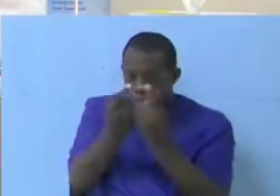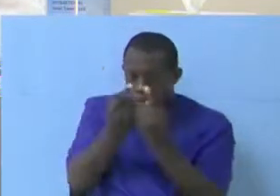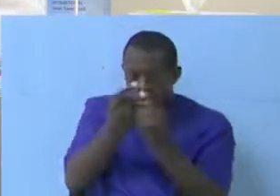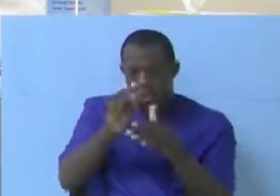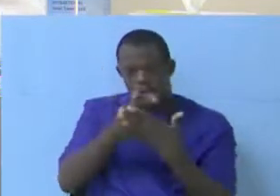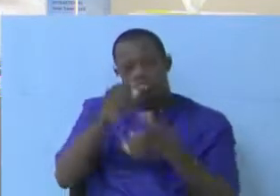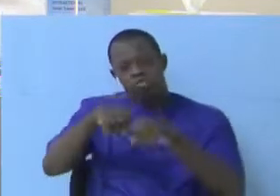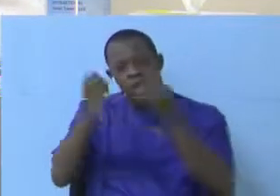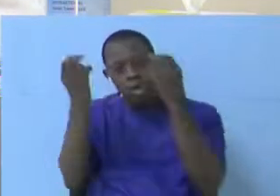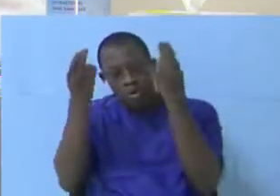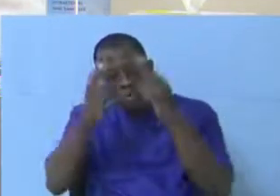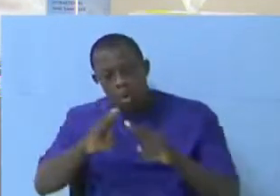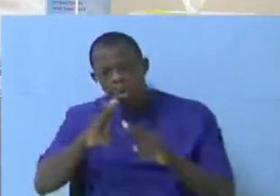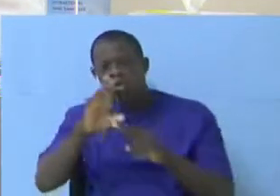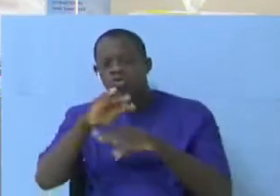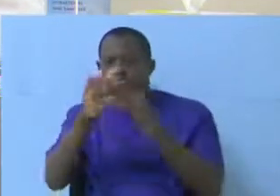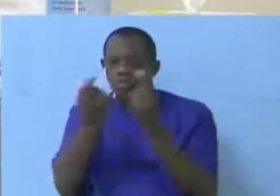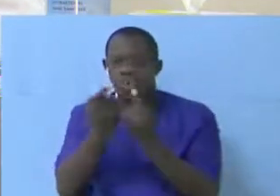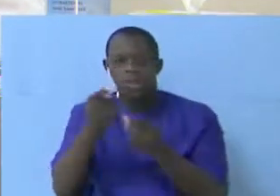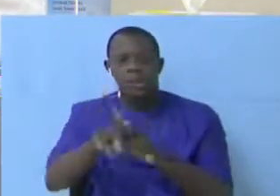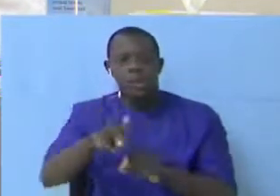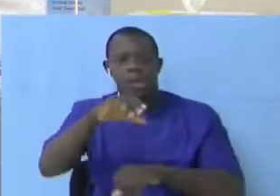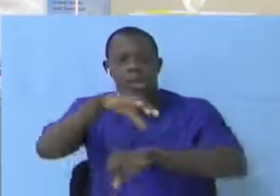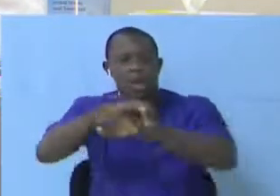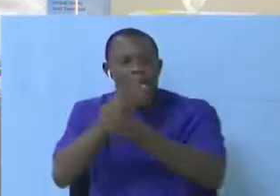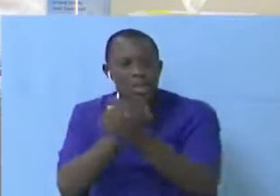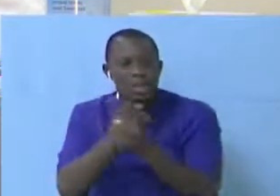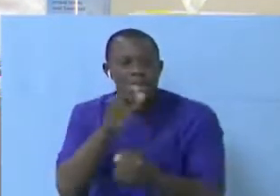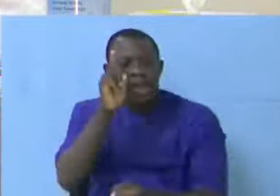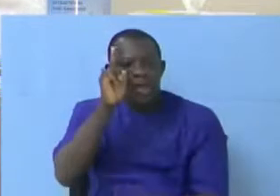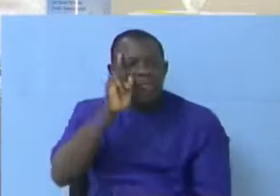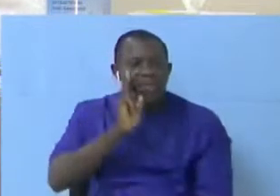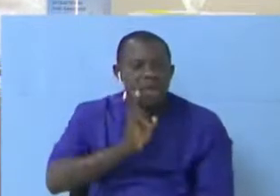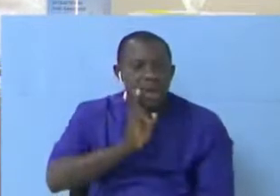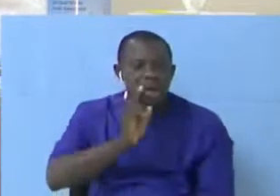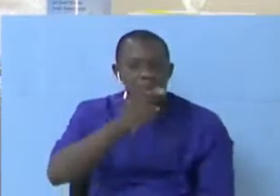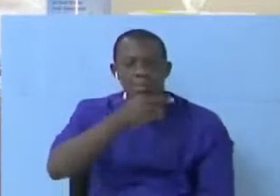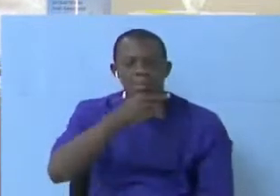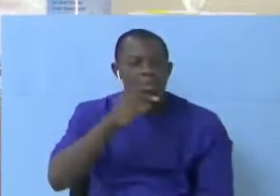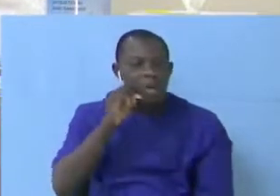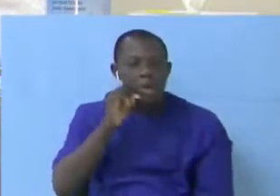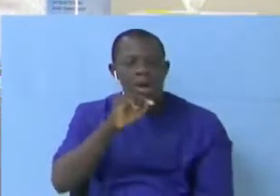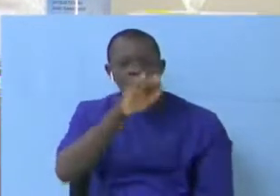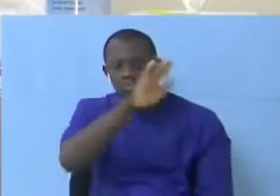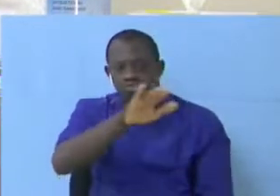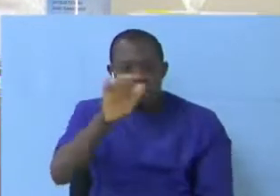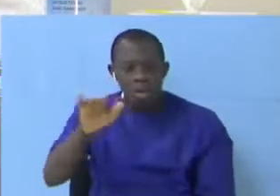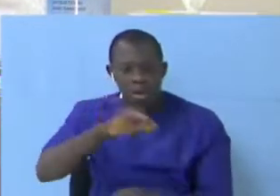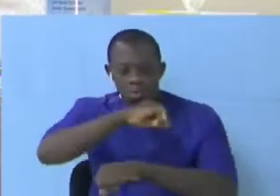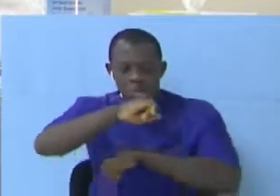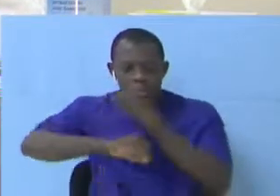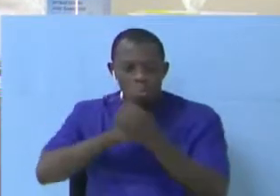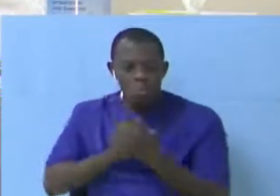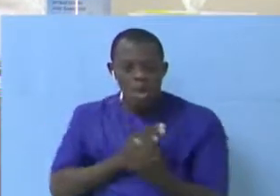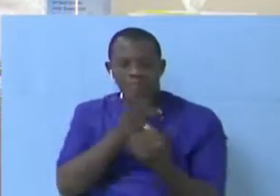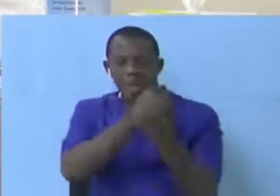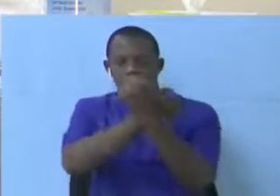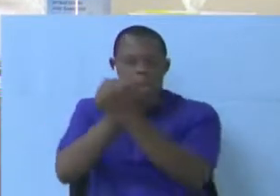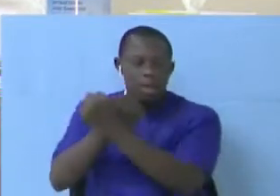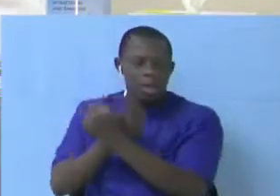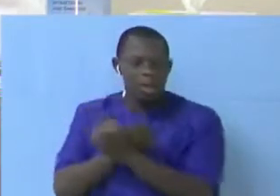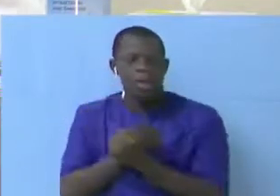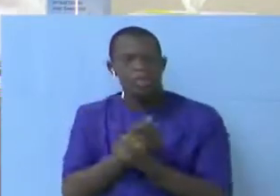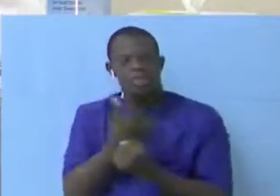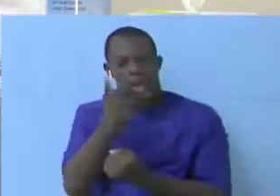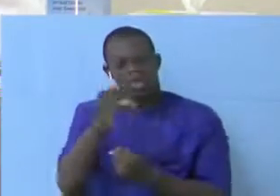person, mother, father, children, wives? Fo wala mu do ko nyin do ku sahari mu NIA ja la kala do ko nyame ni mo